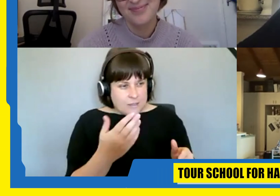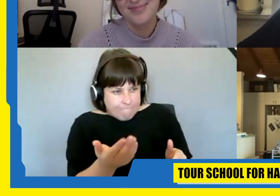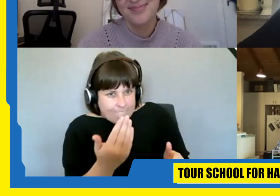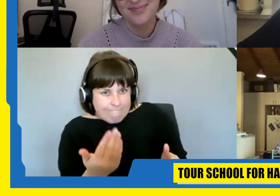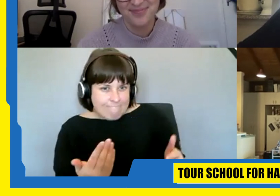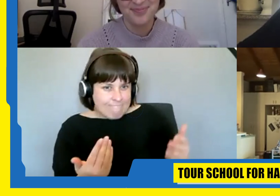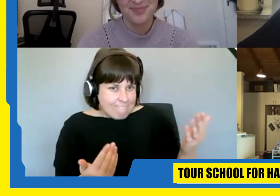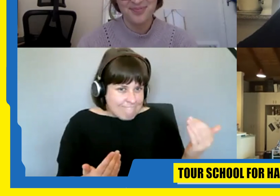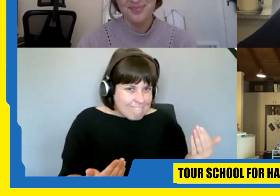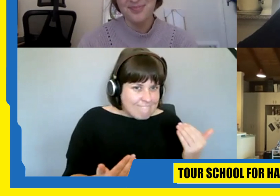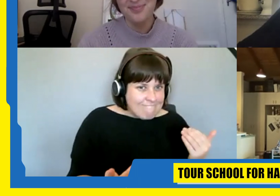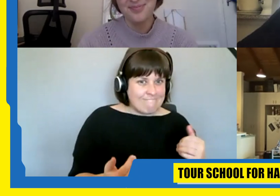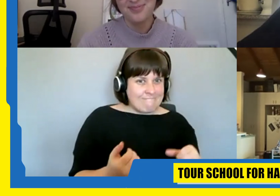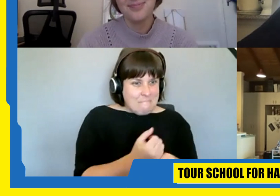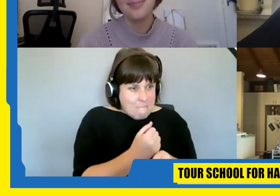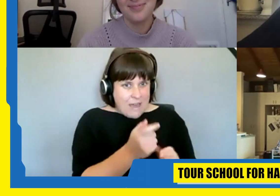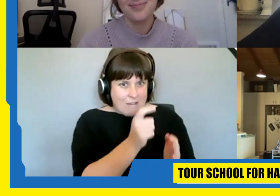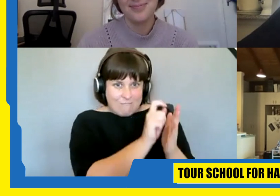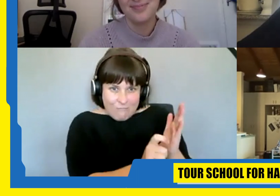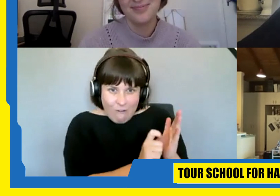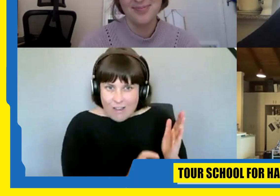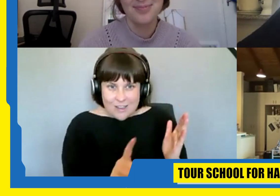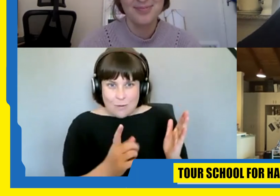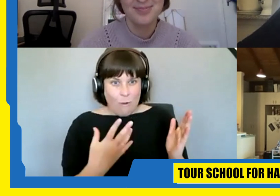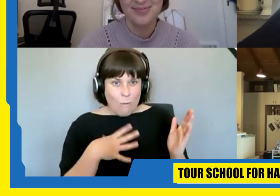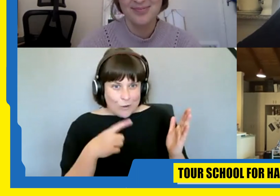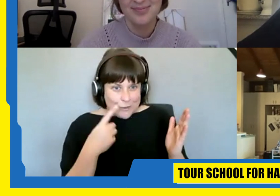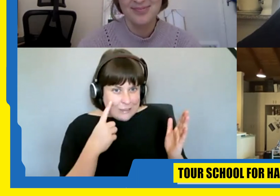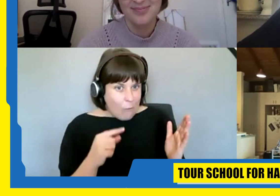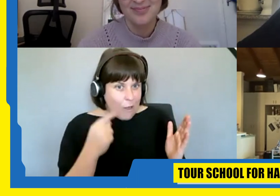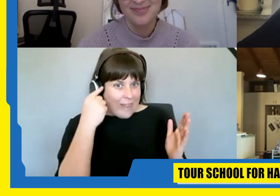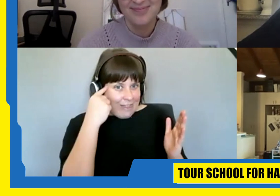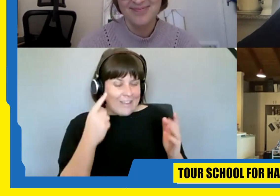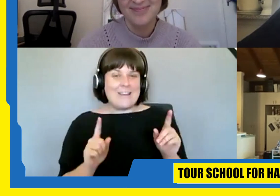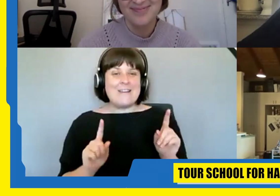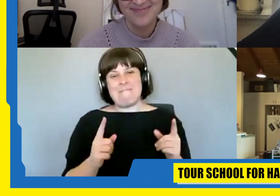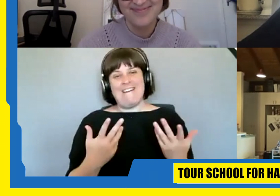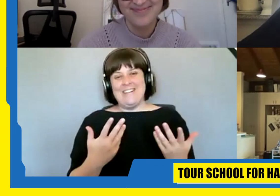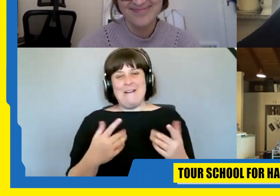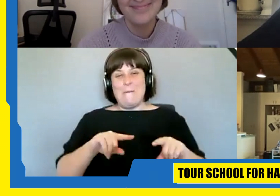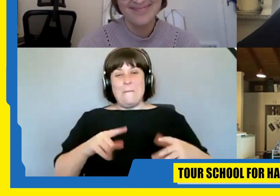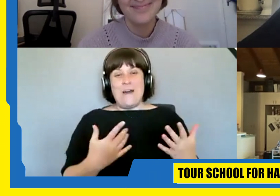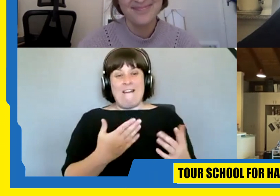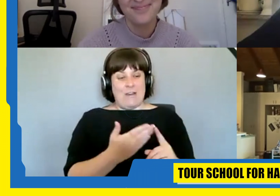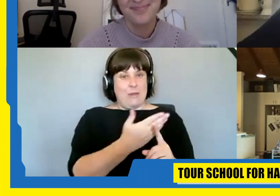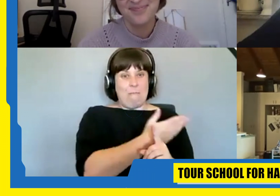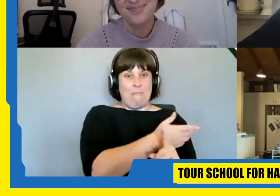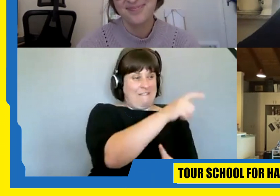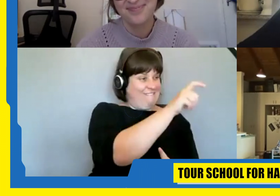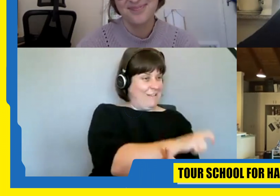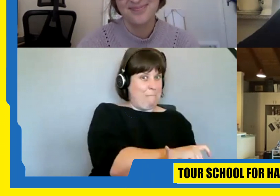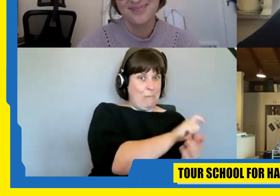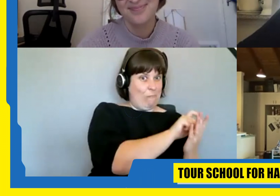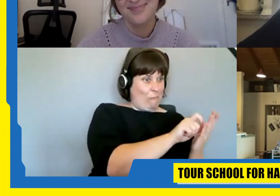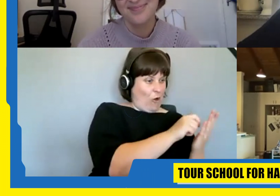order to see if we could get something back from. They tended to just follow what the previous person had said, because, you know,